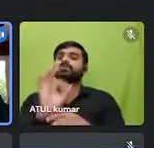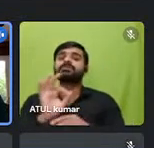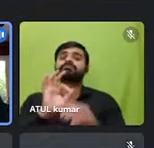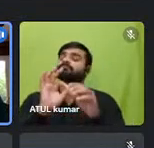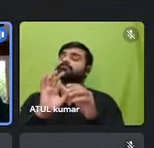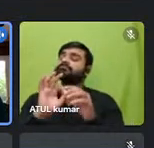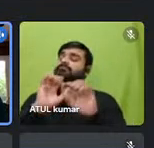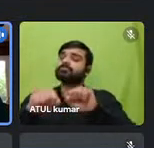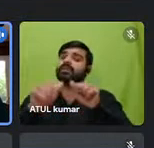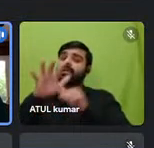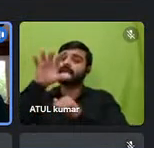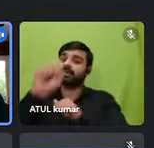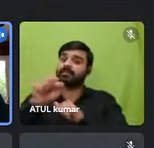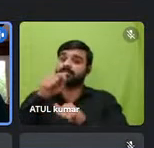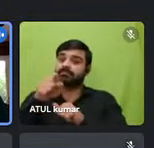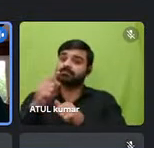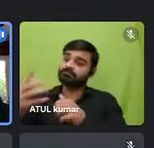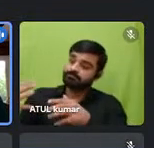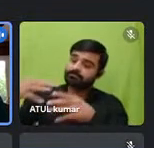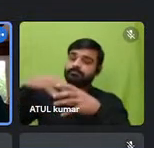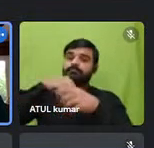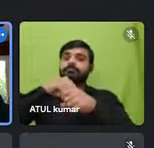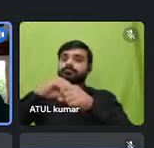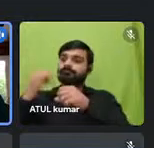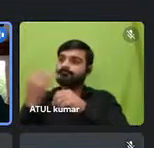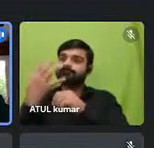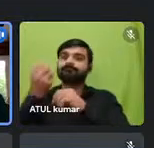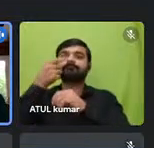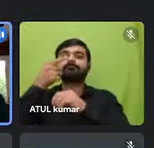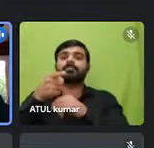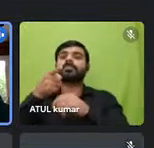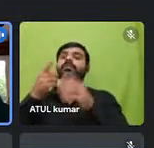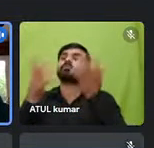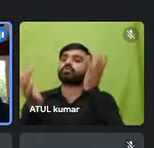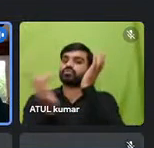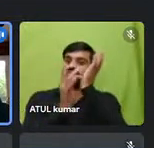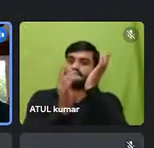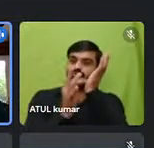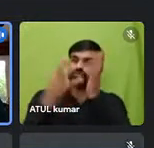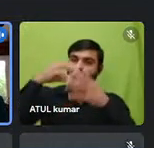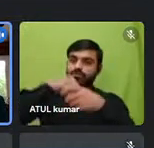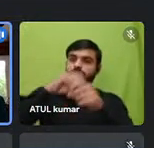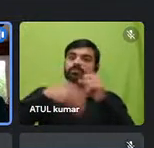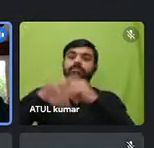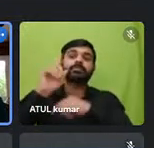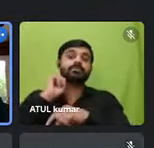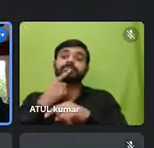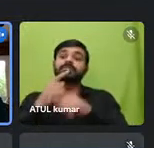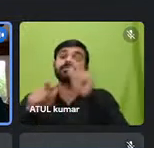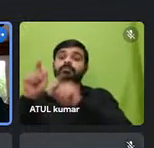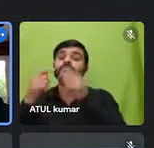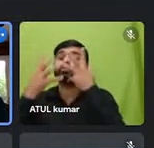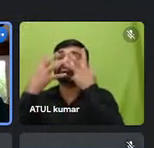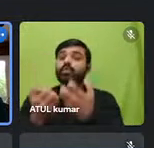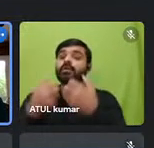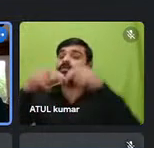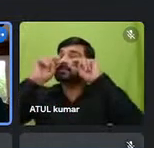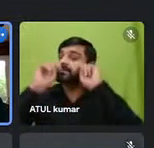to accessibility involves finding out whether the technology is what deaf people want and